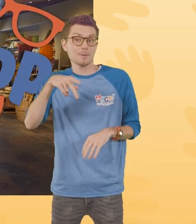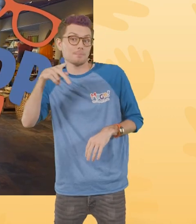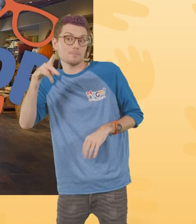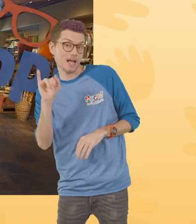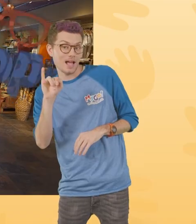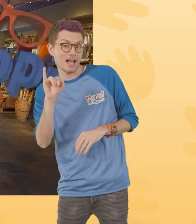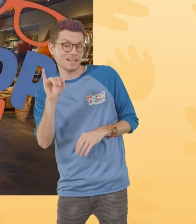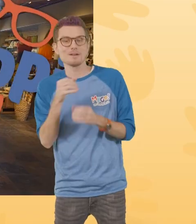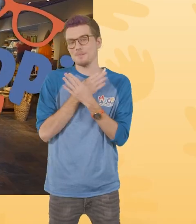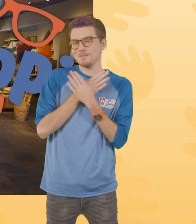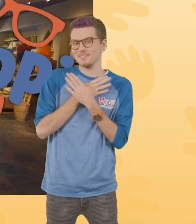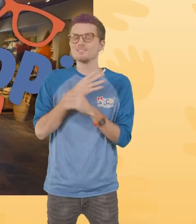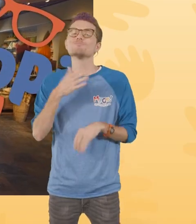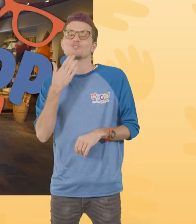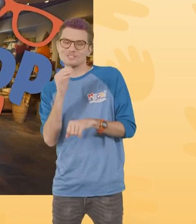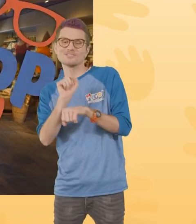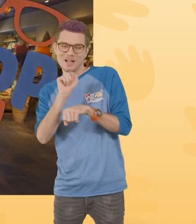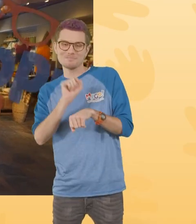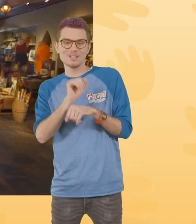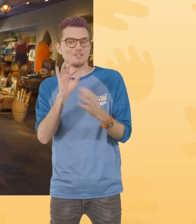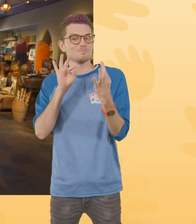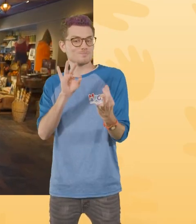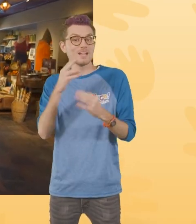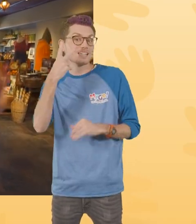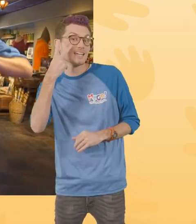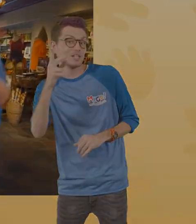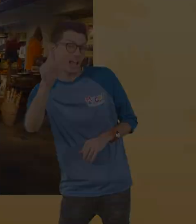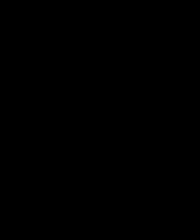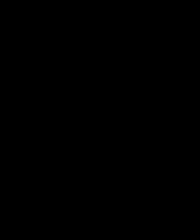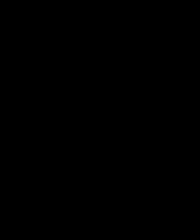B-L-I-P-P-I. Blippi. Good job. All right. See you later.